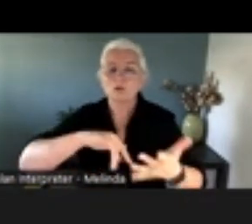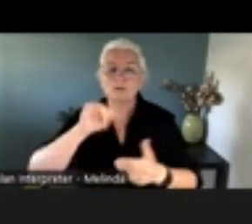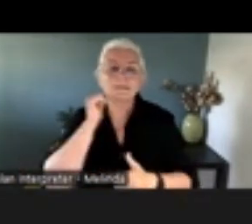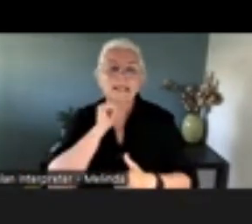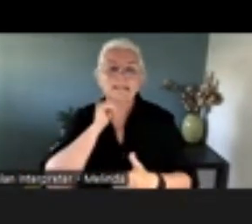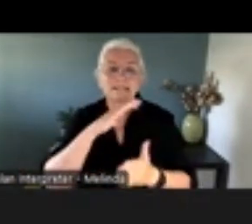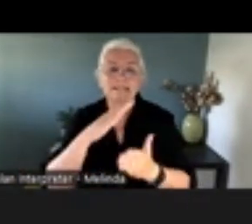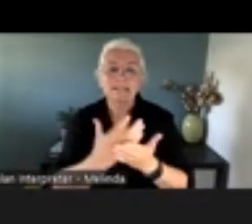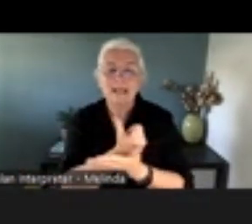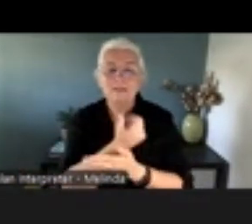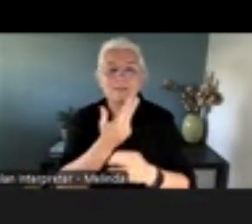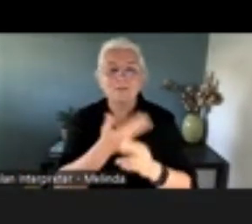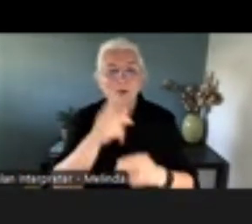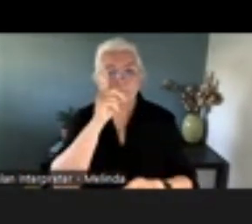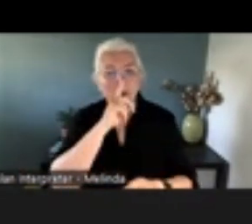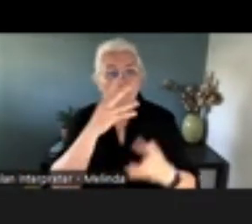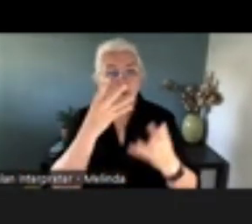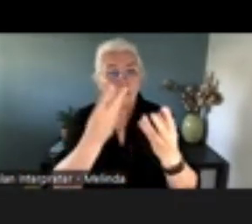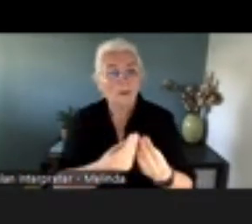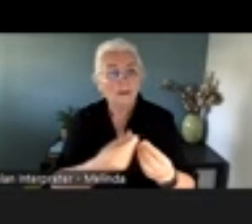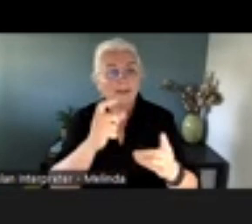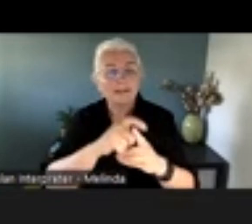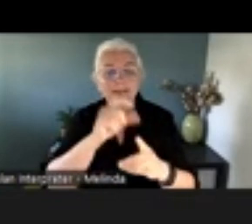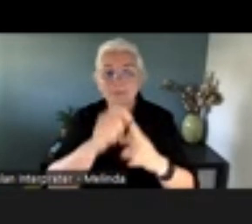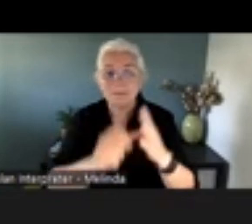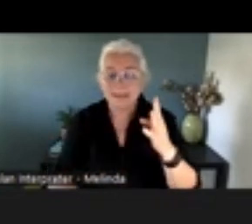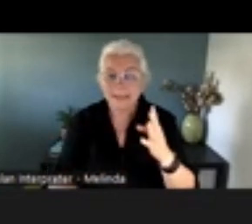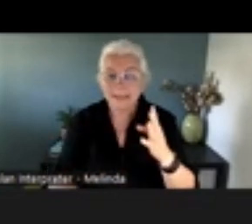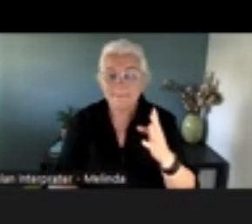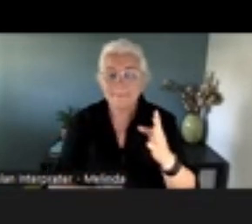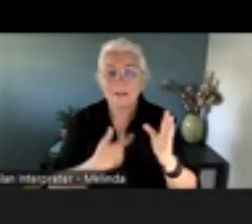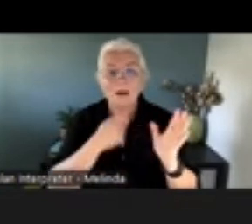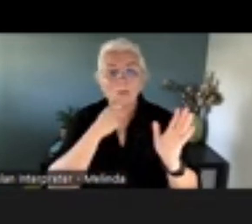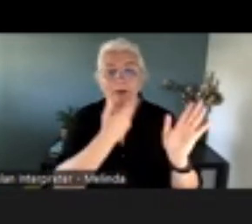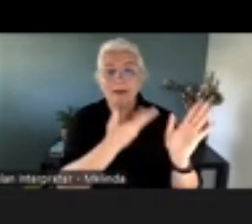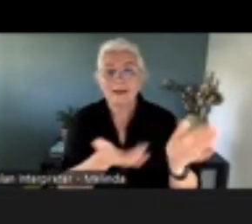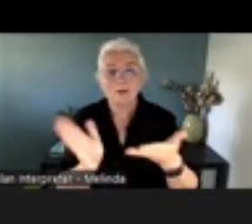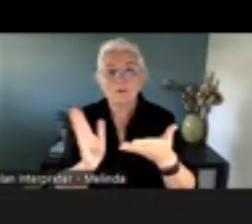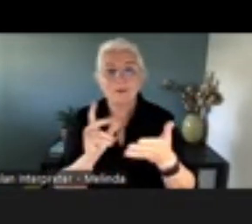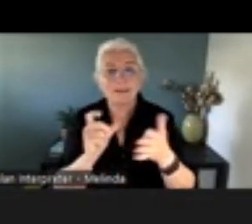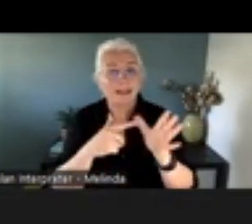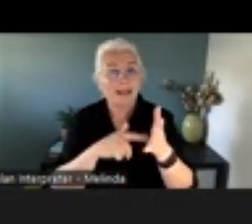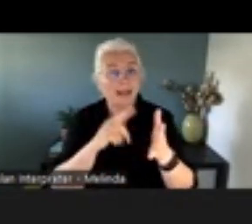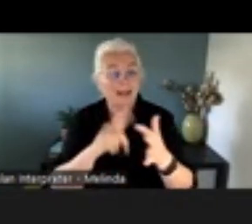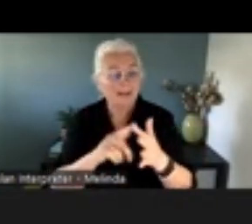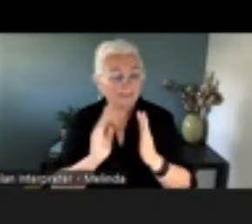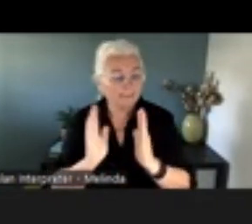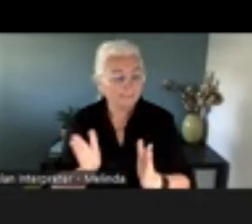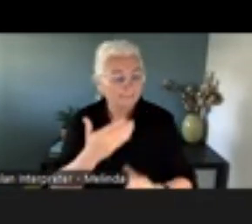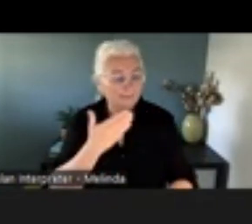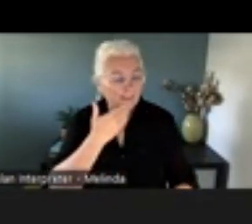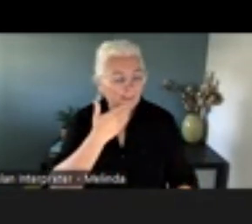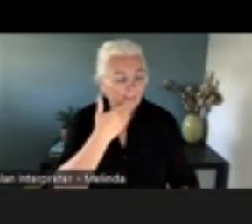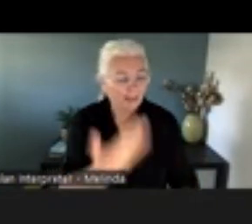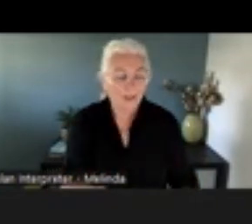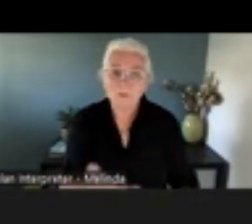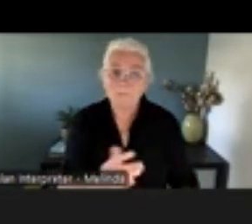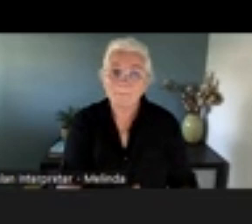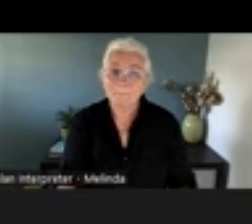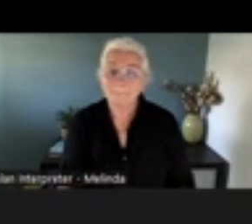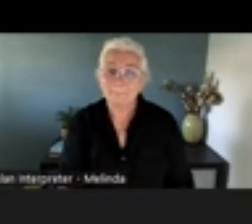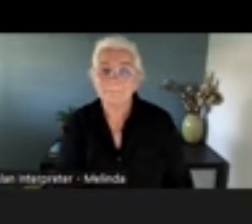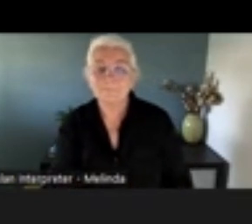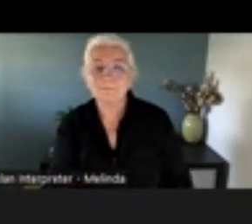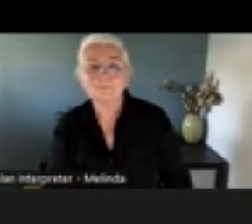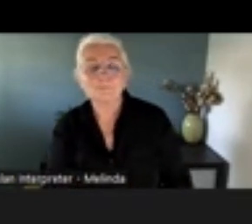with people with disability. So I will hand over to you, Kate. Thanks so much, Mel.